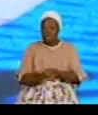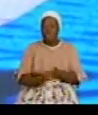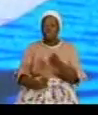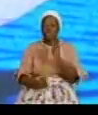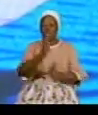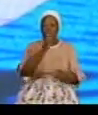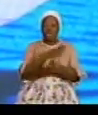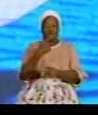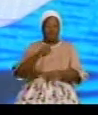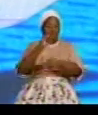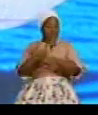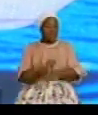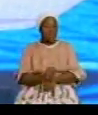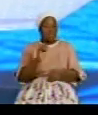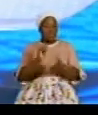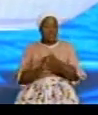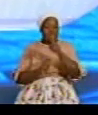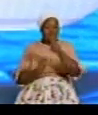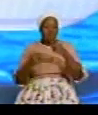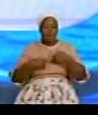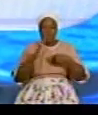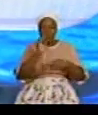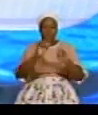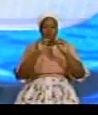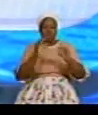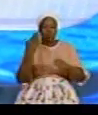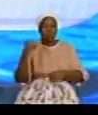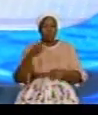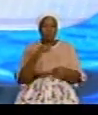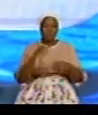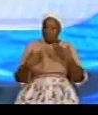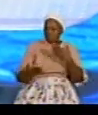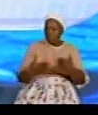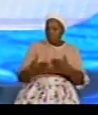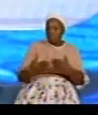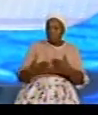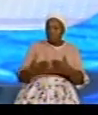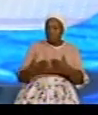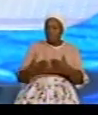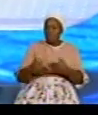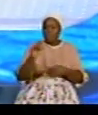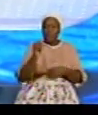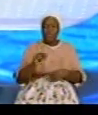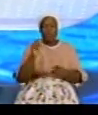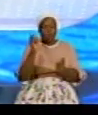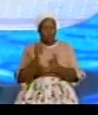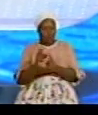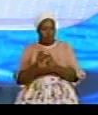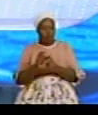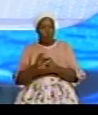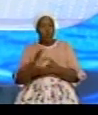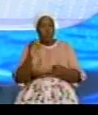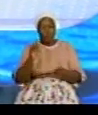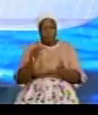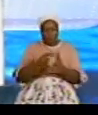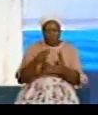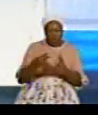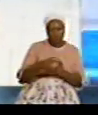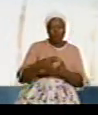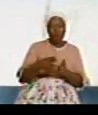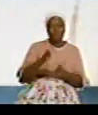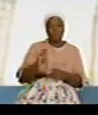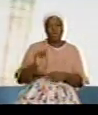of tradition that you have been taught, whether by word or by